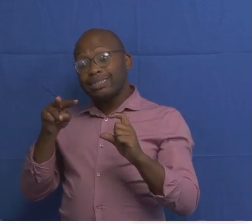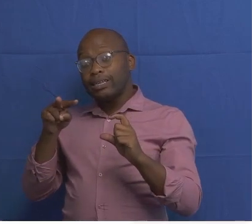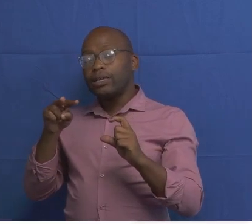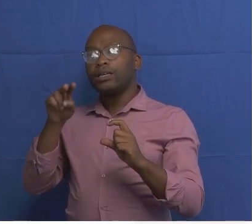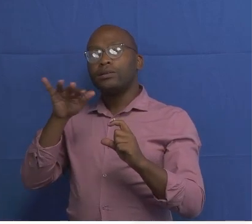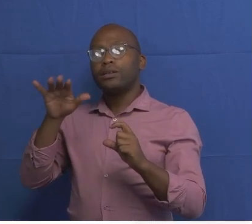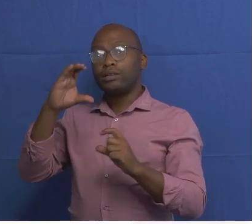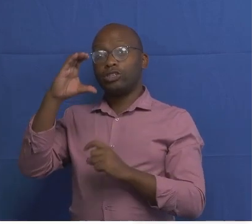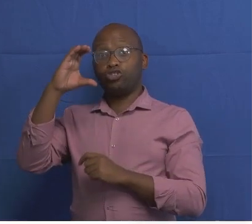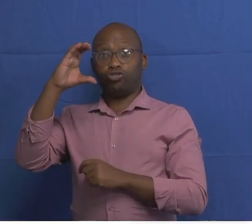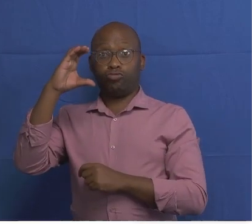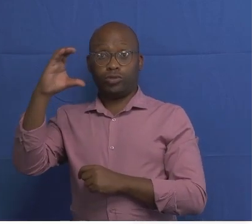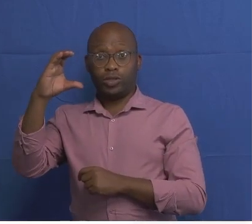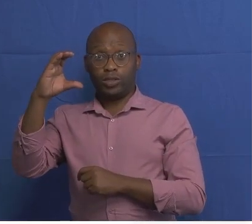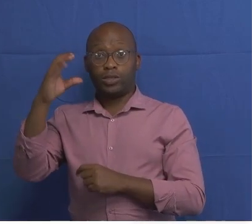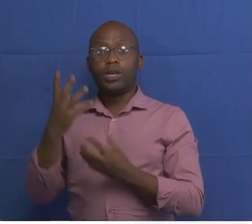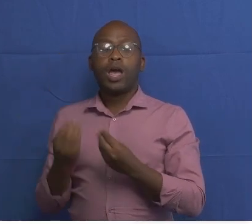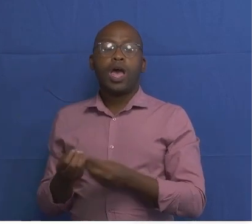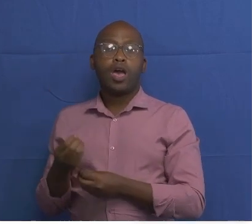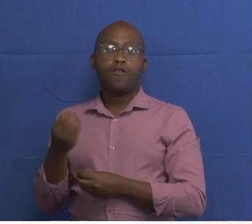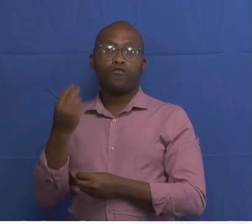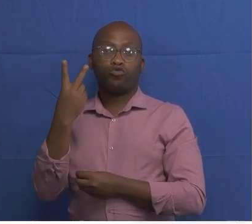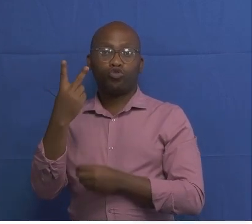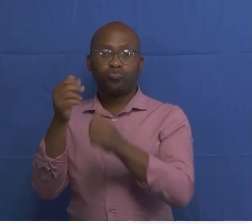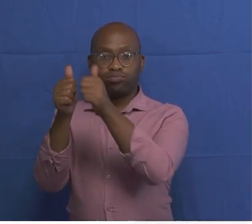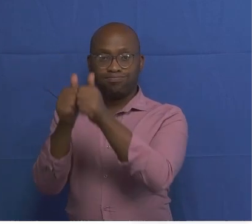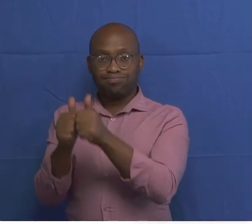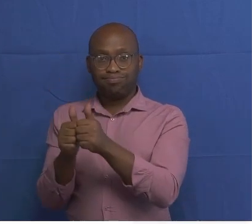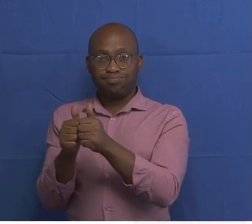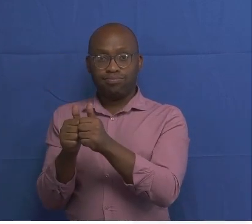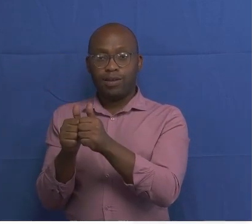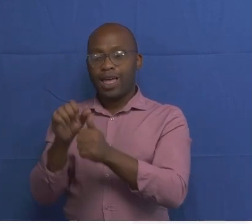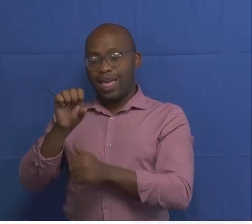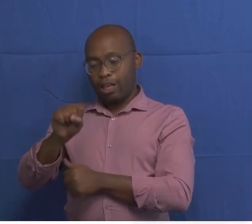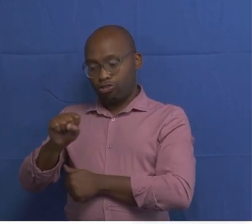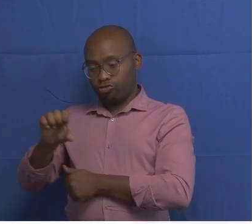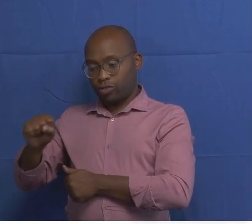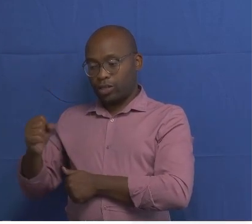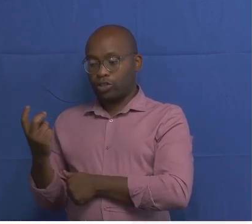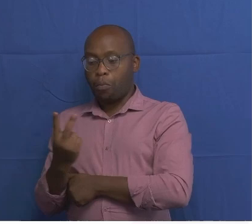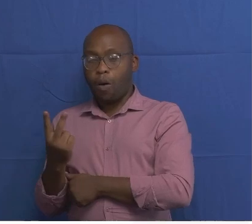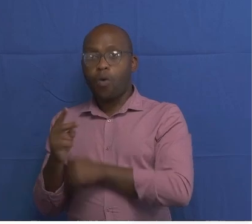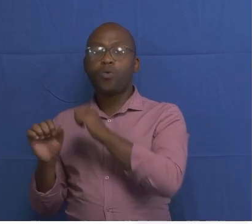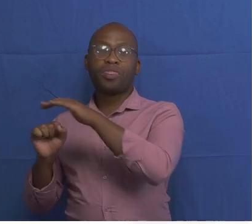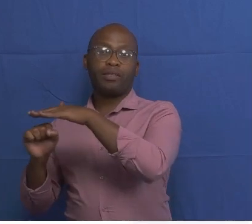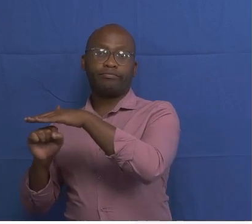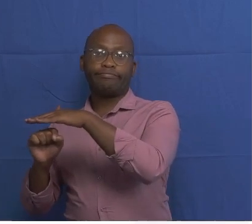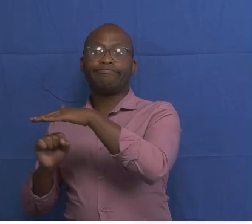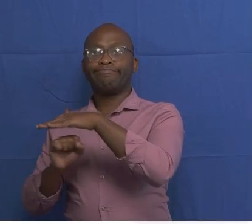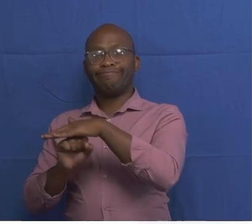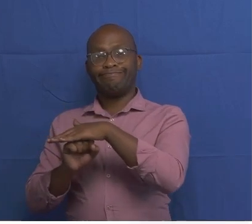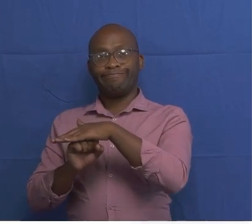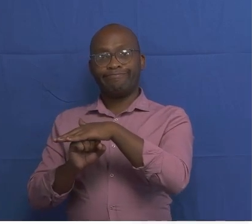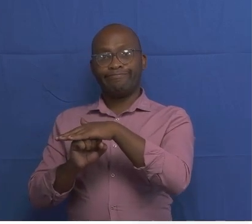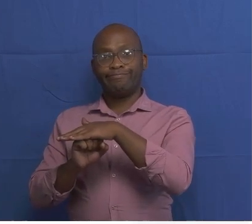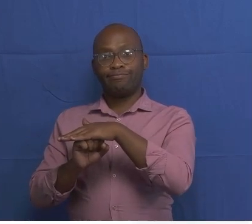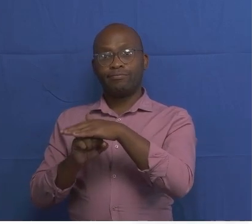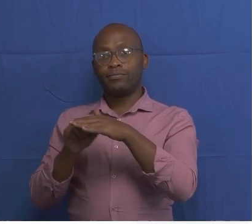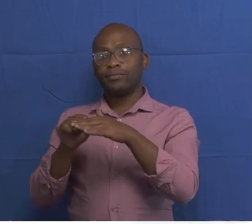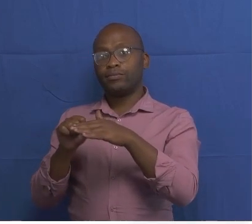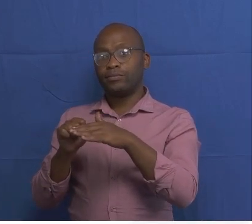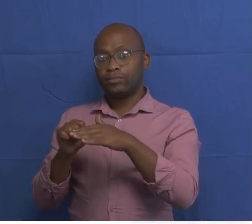2 alleles that are represented by small s letters. It means that this one now is the